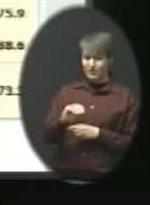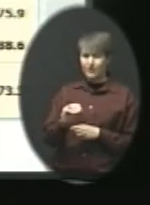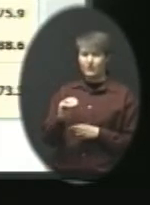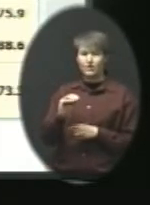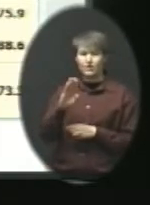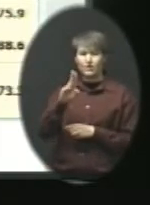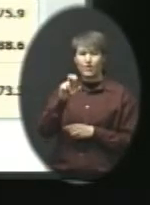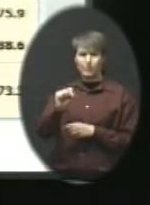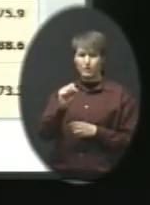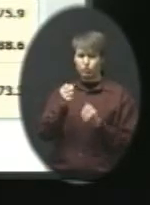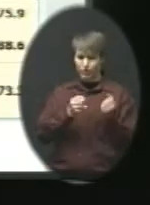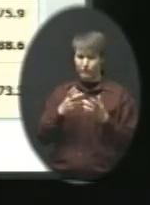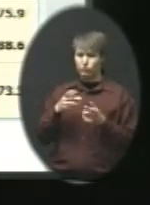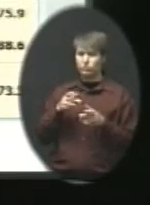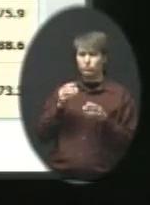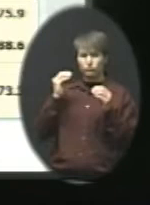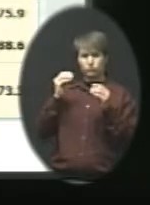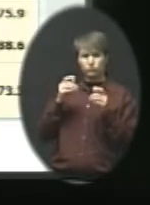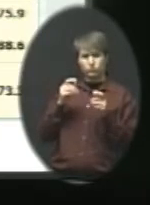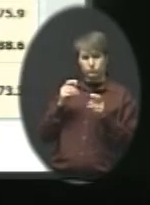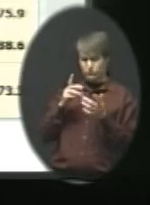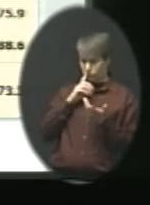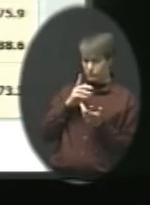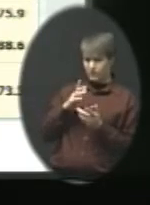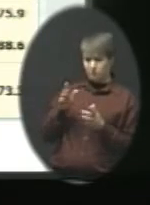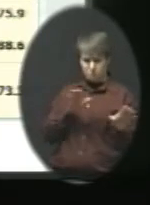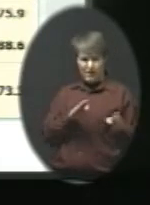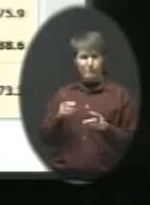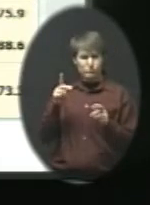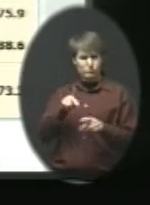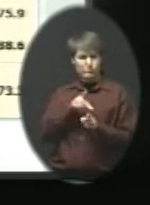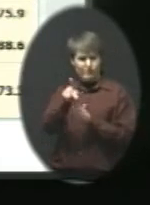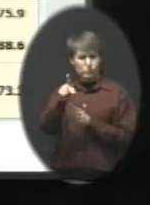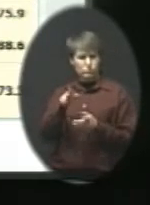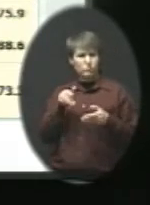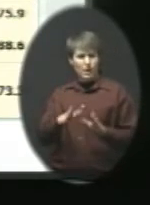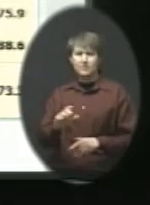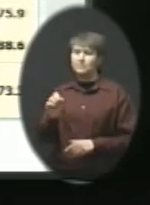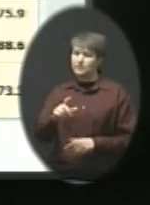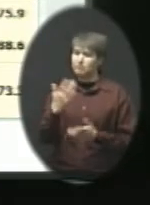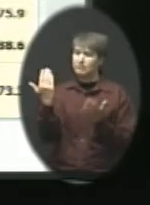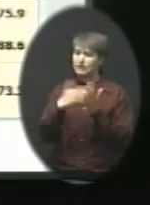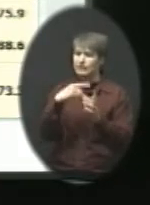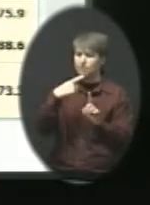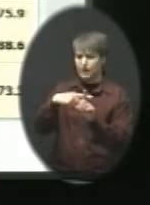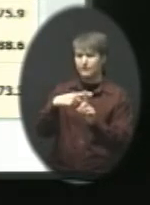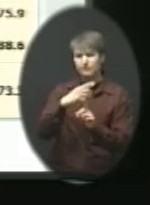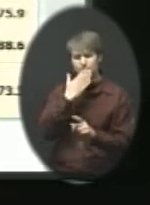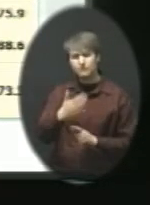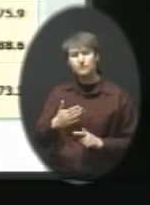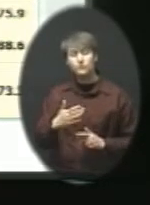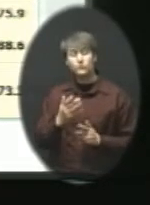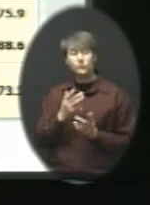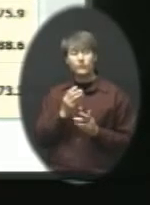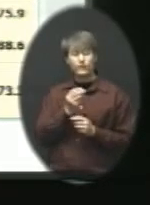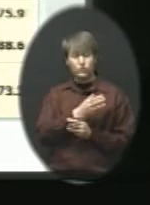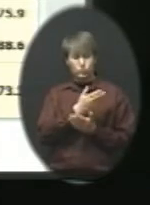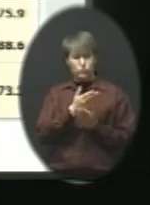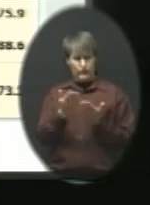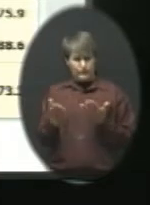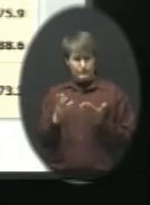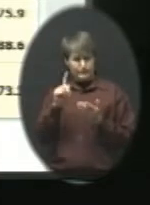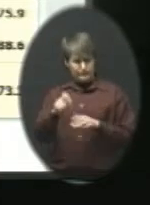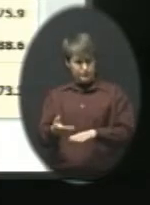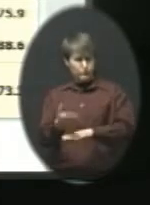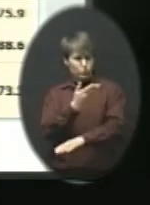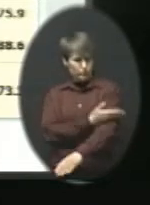treats patrons in a professional manner. So again, that was also very positive. So again, some positive areas, a couple areas that probably need some